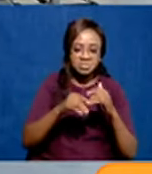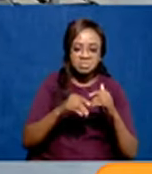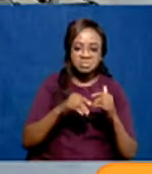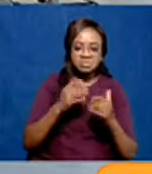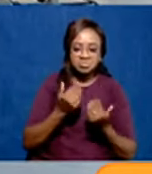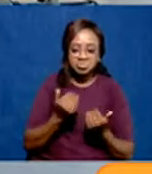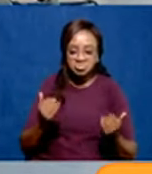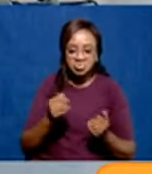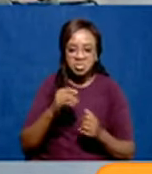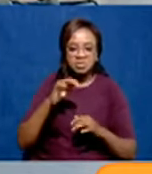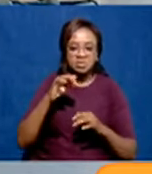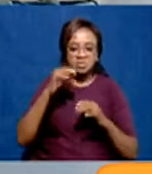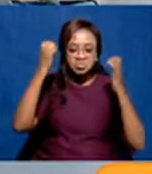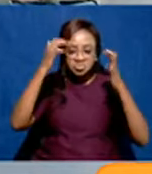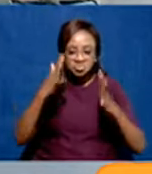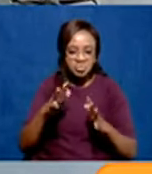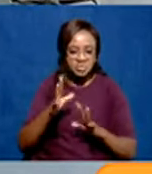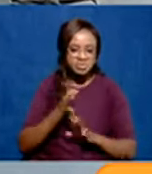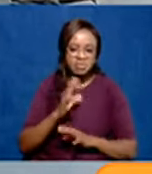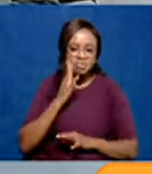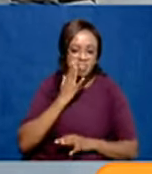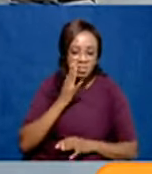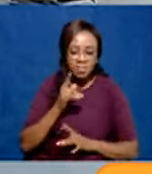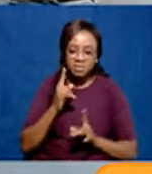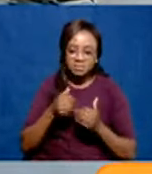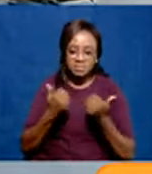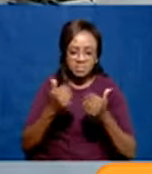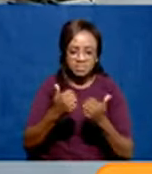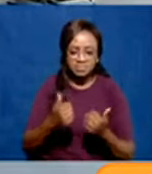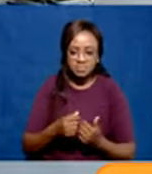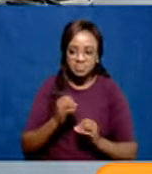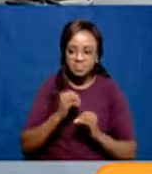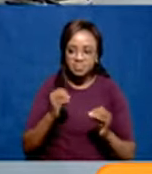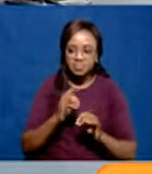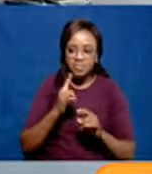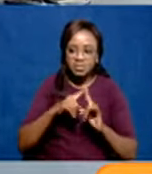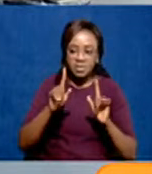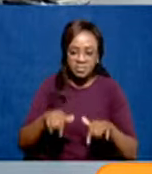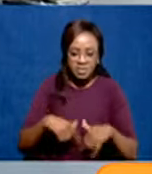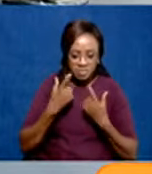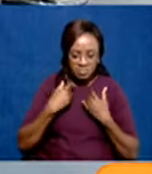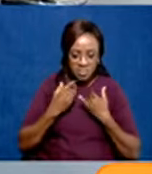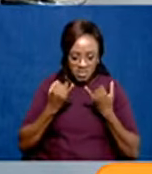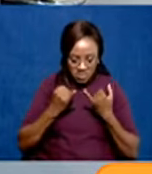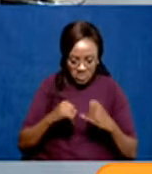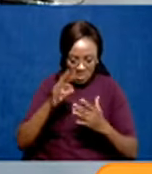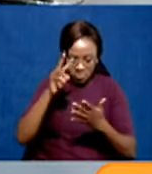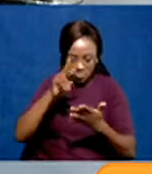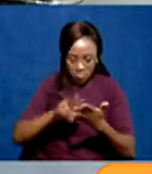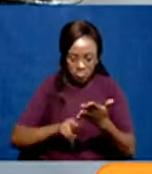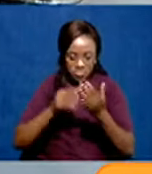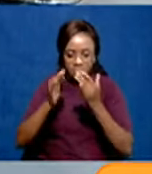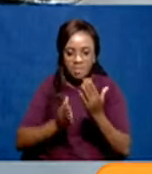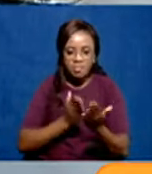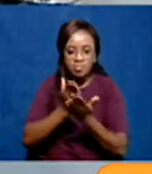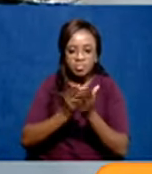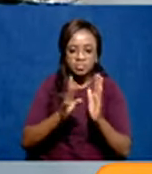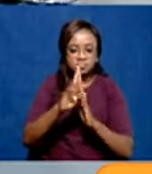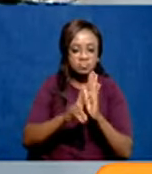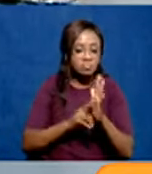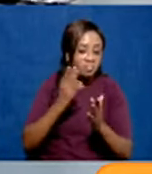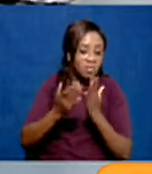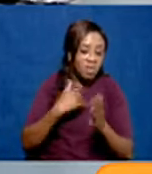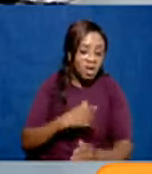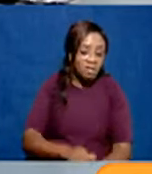students separately. Okay. It is one package for the entire population. Trevor, I've had the liberty of trying to look at the proposed regulations. Unless the other